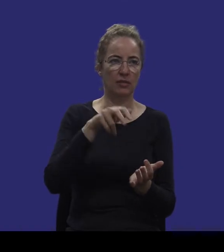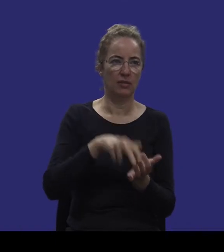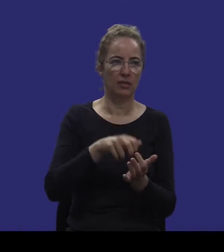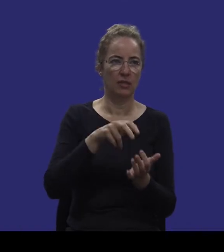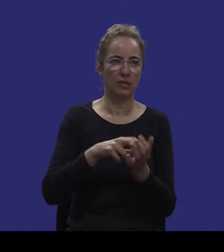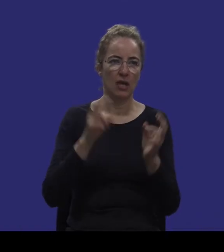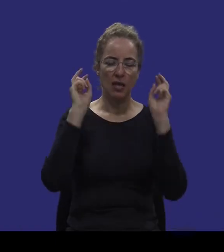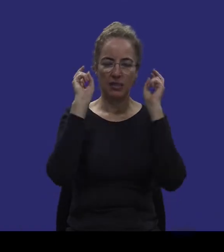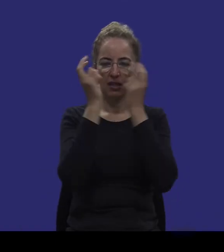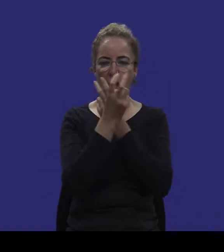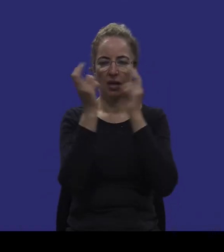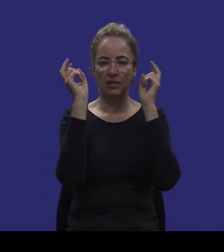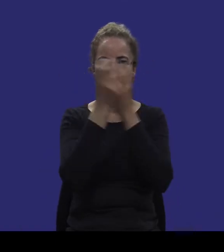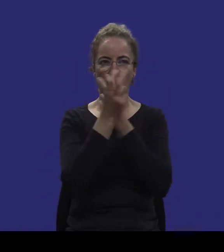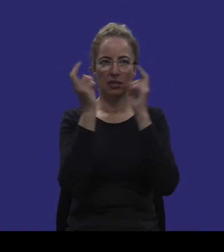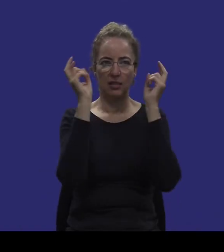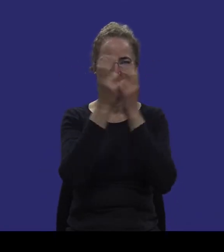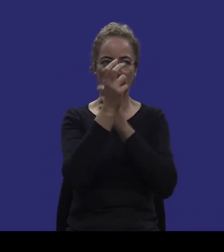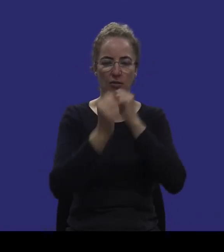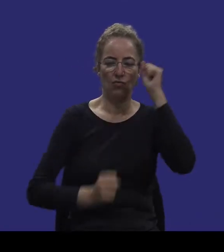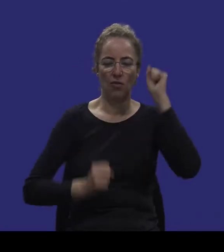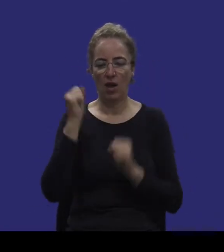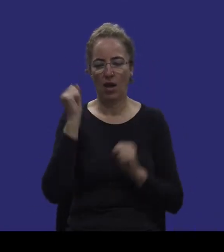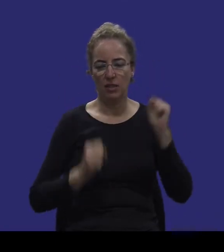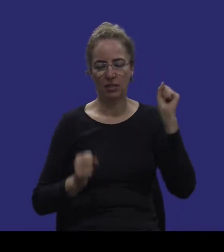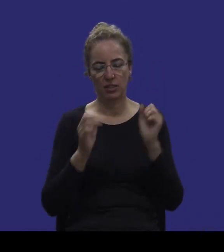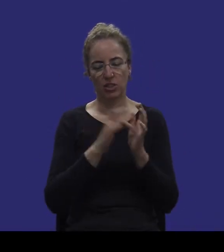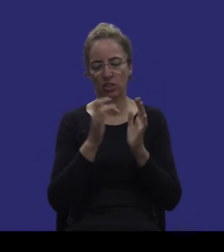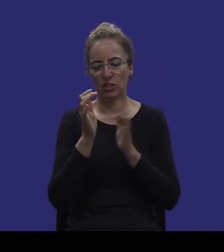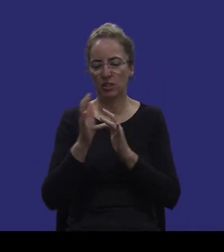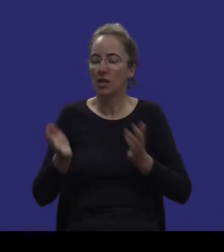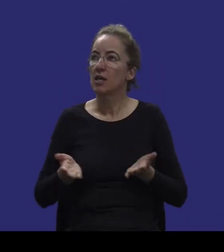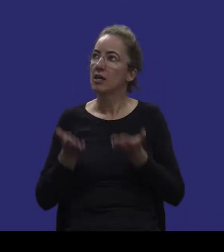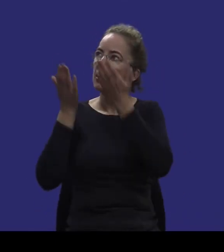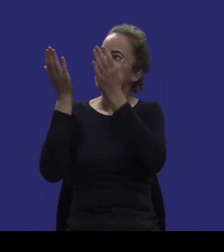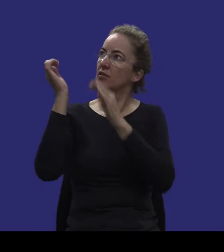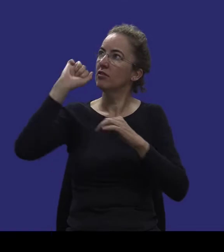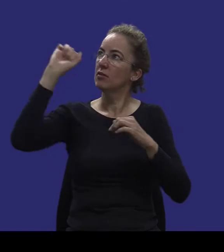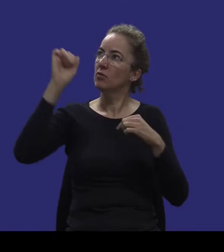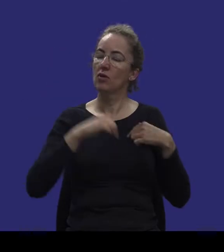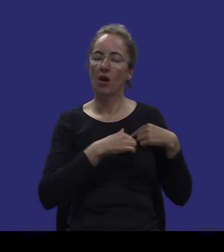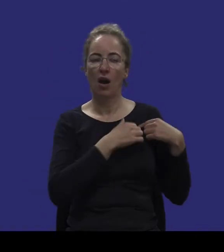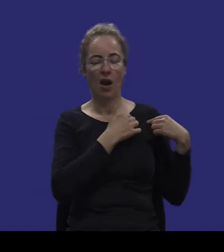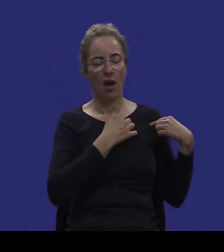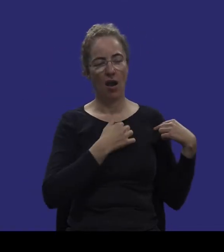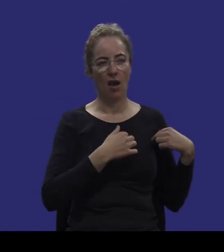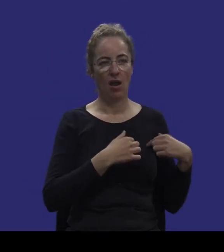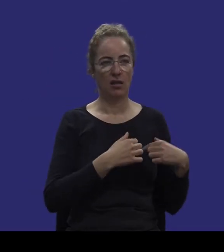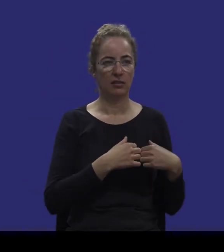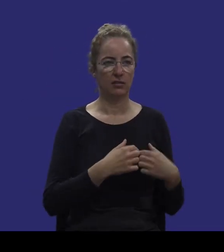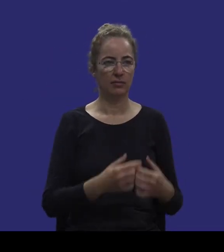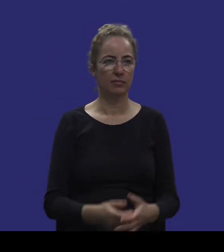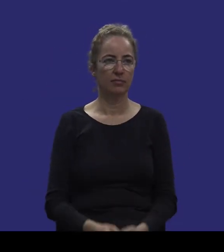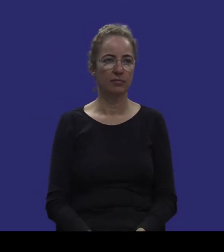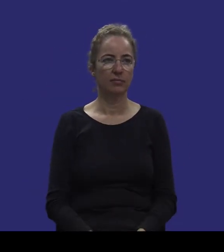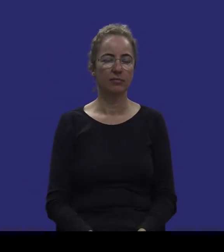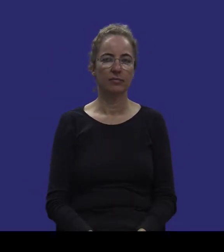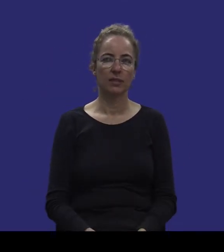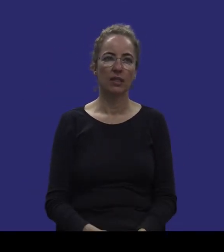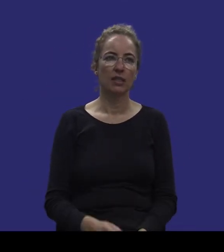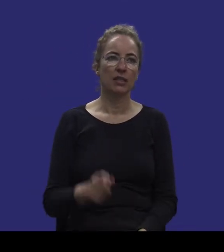out of the dark, dark, dark. Run to Jesus, give him your heart. He's the